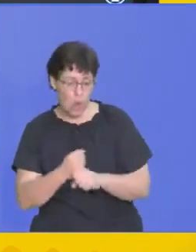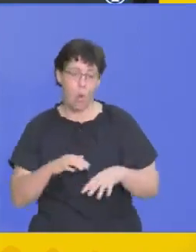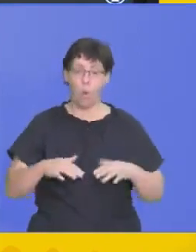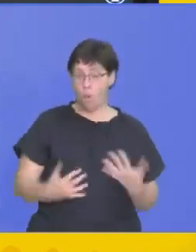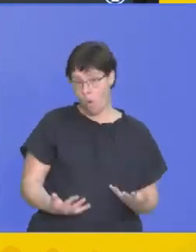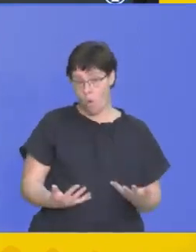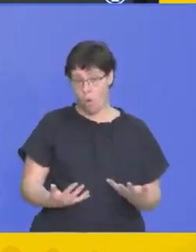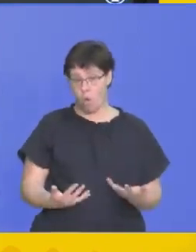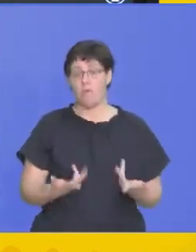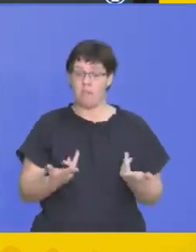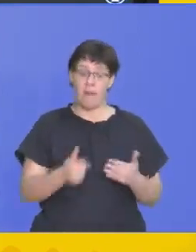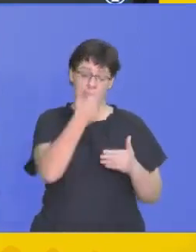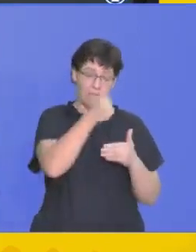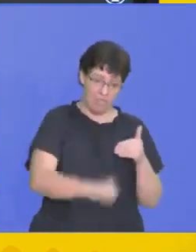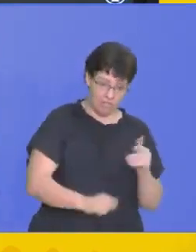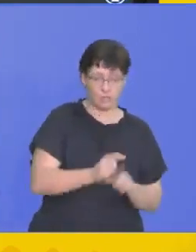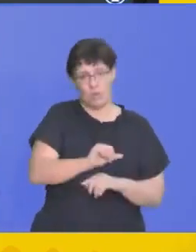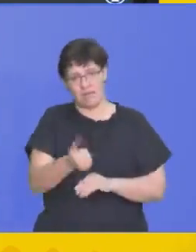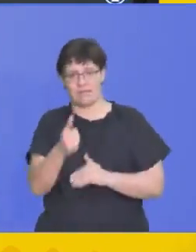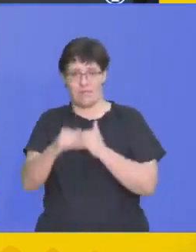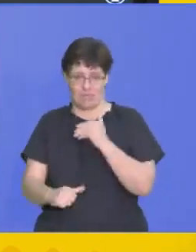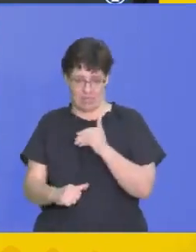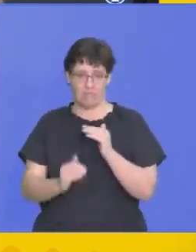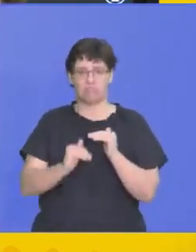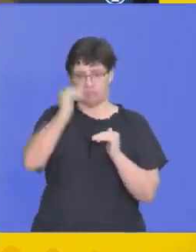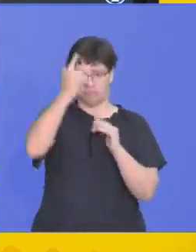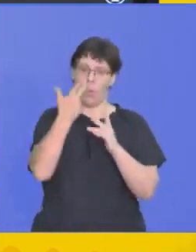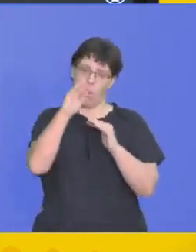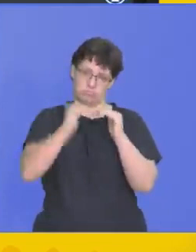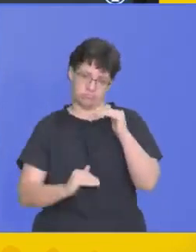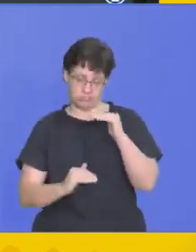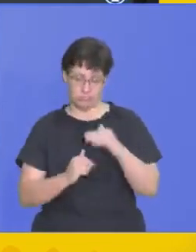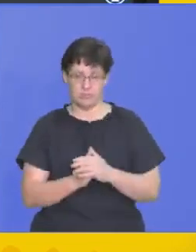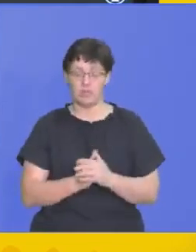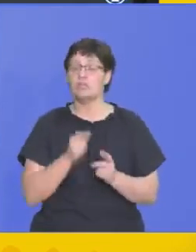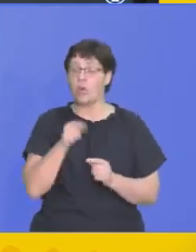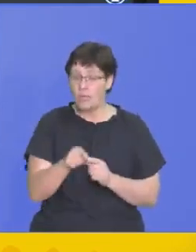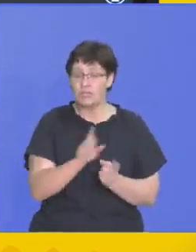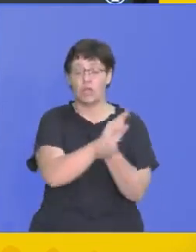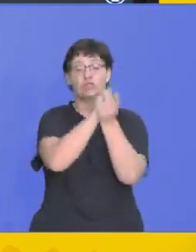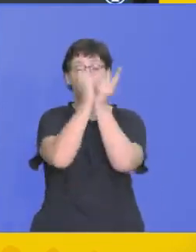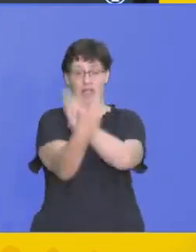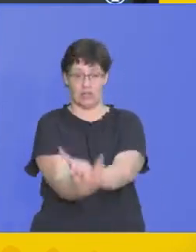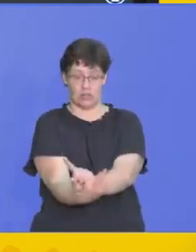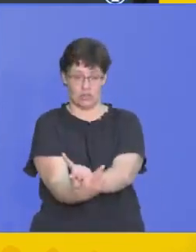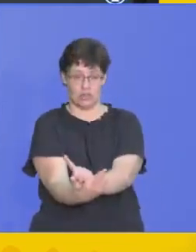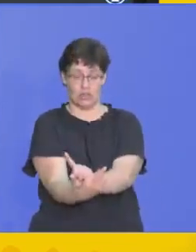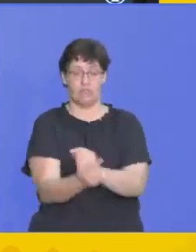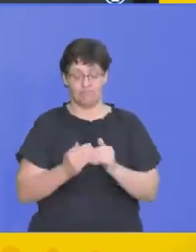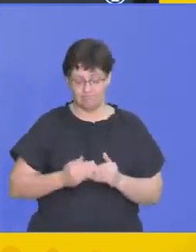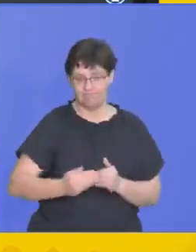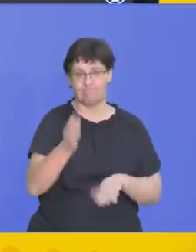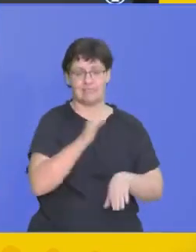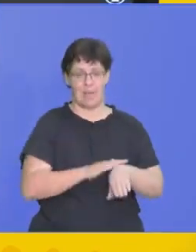there, or it might be from 1 month to the next. So how much has this changed over